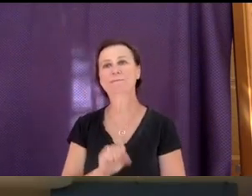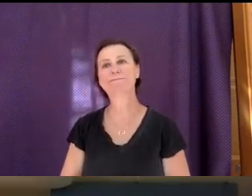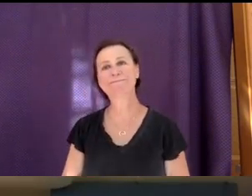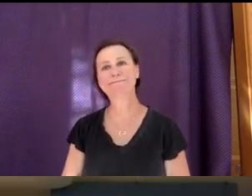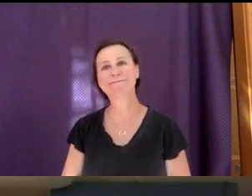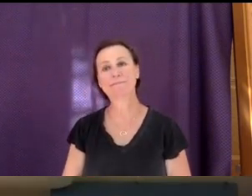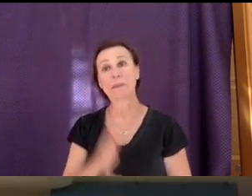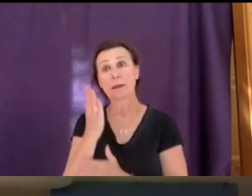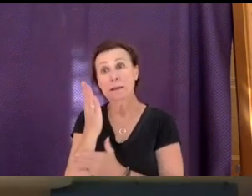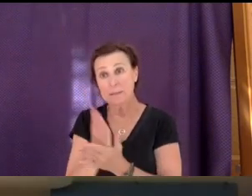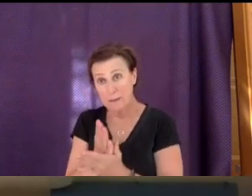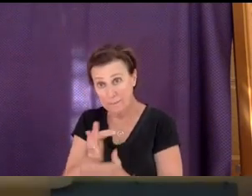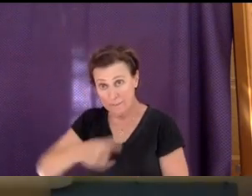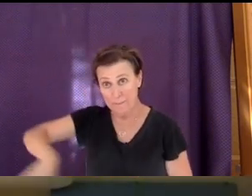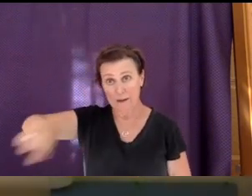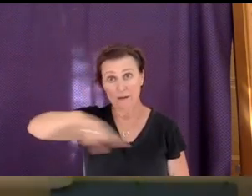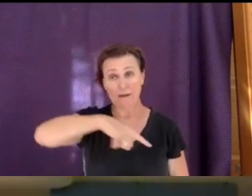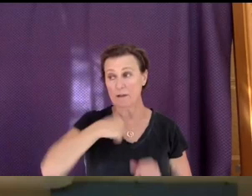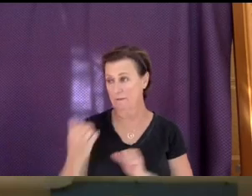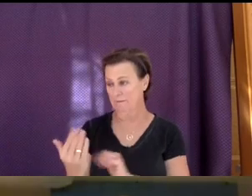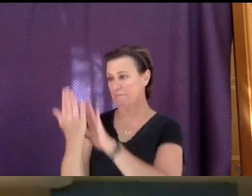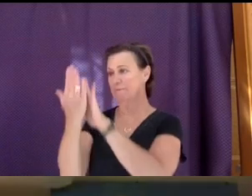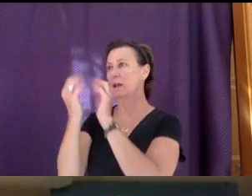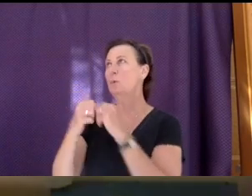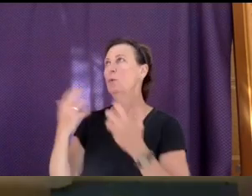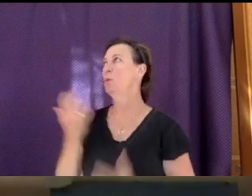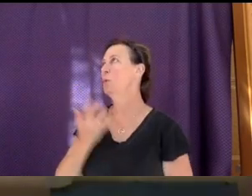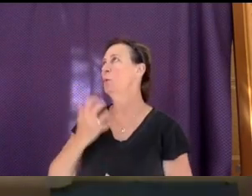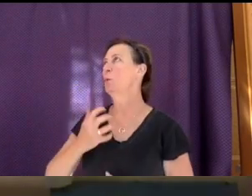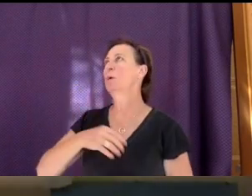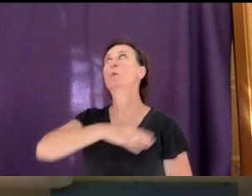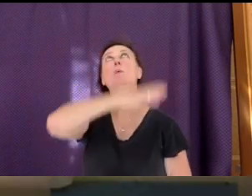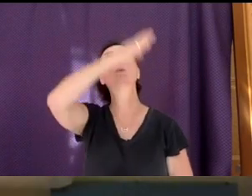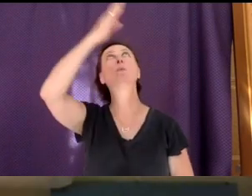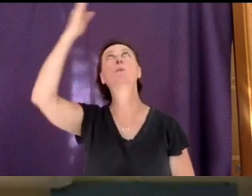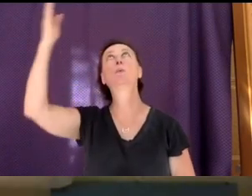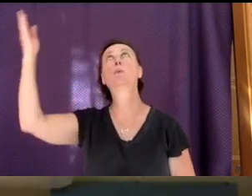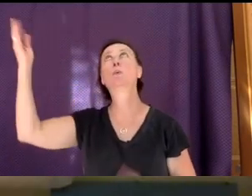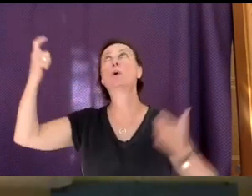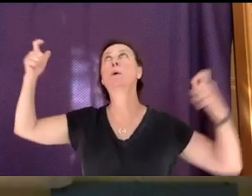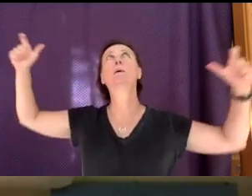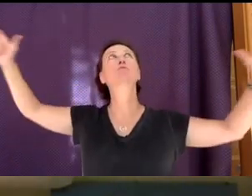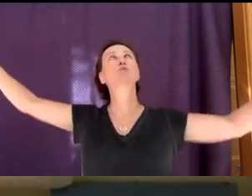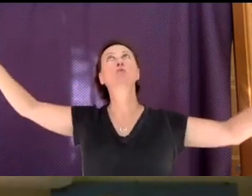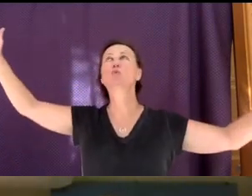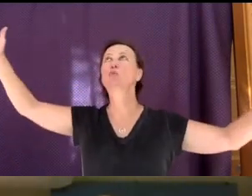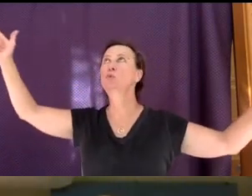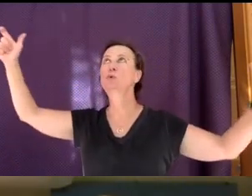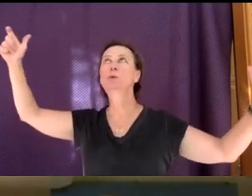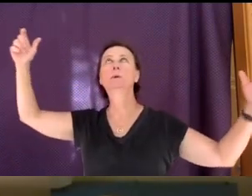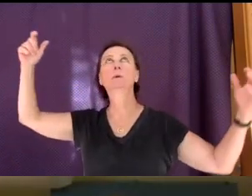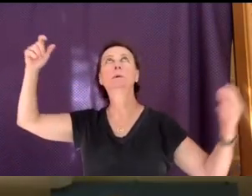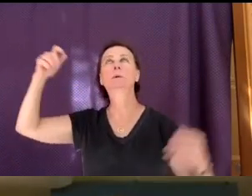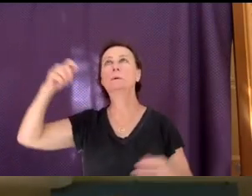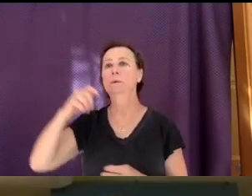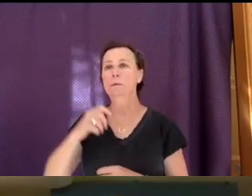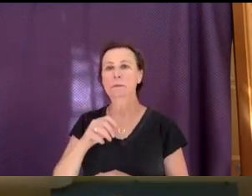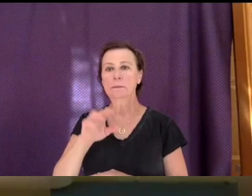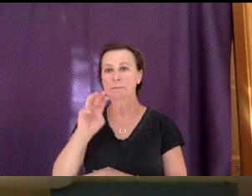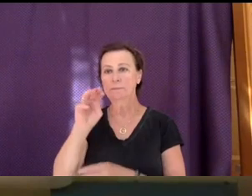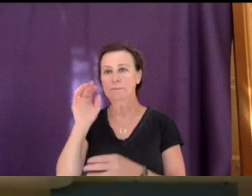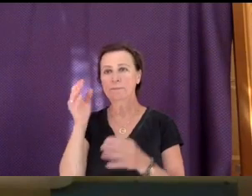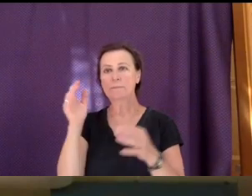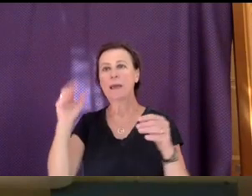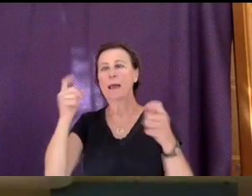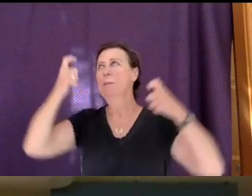Some of us, when faced with the enormity of outer space, the immensity of microscopic